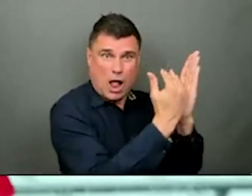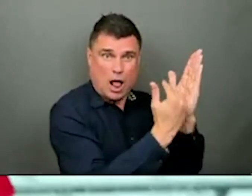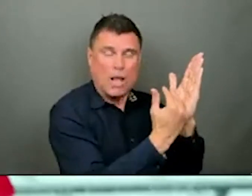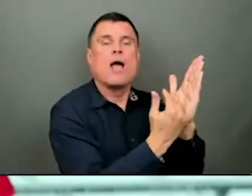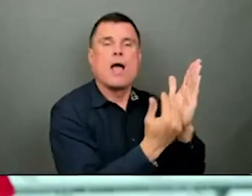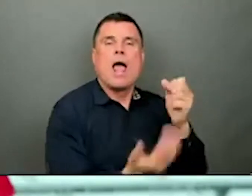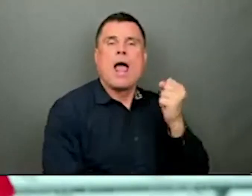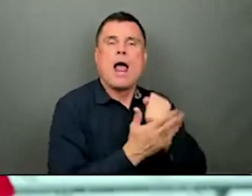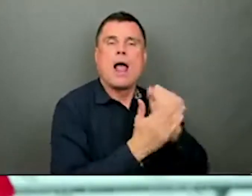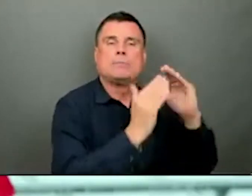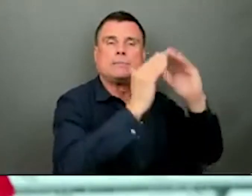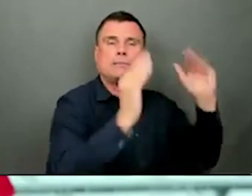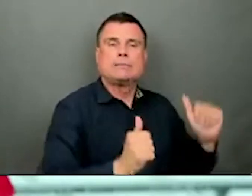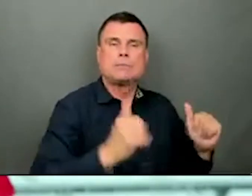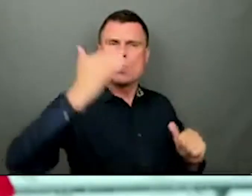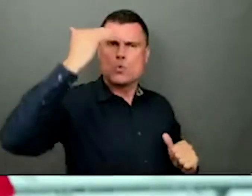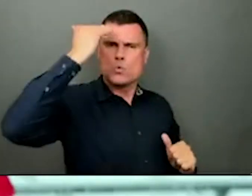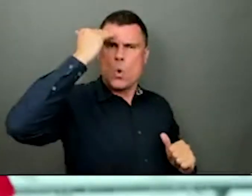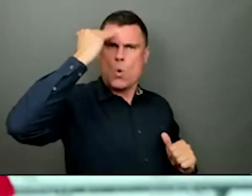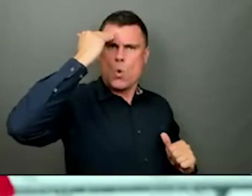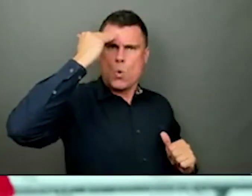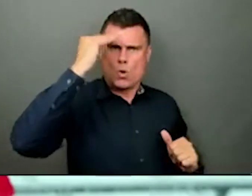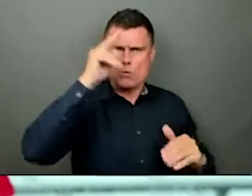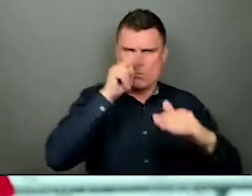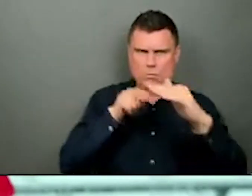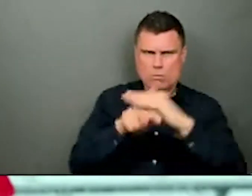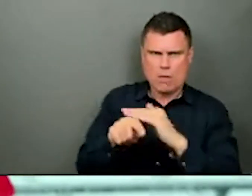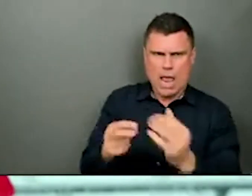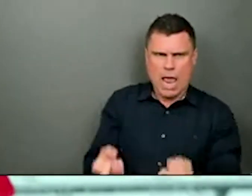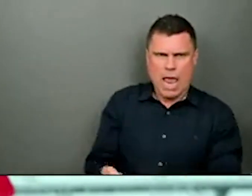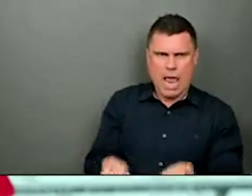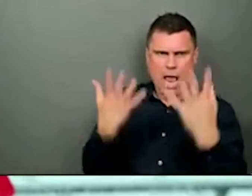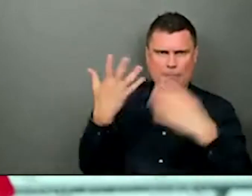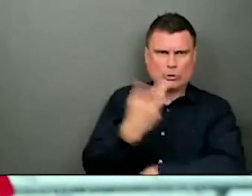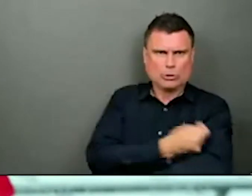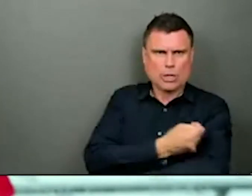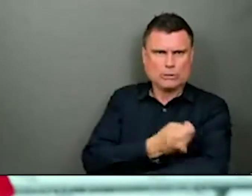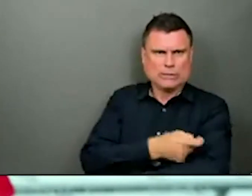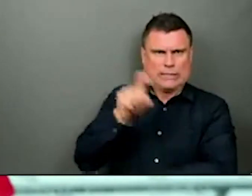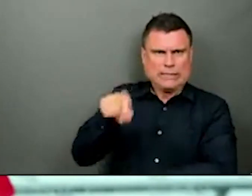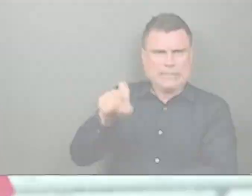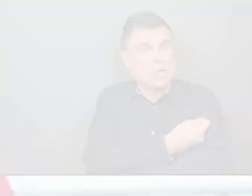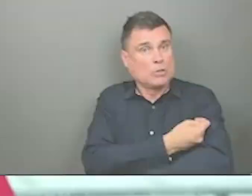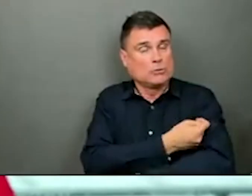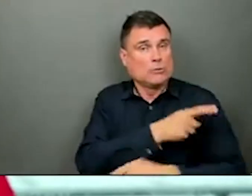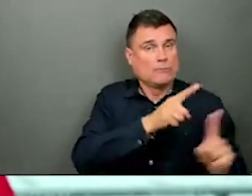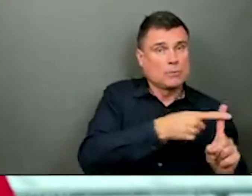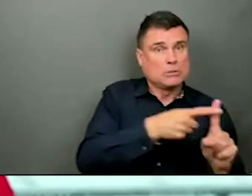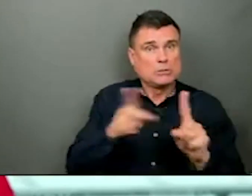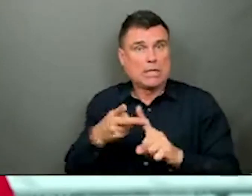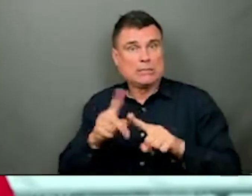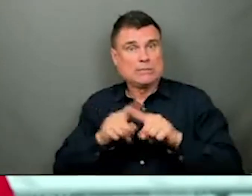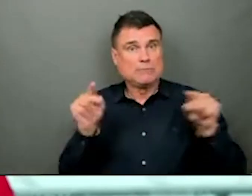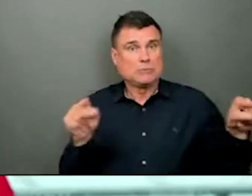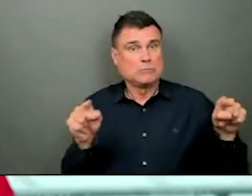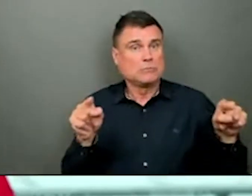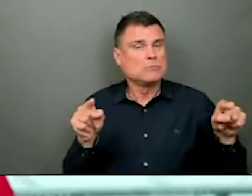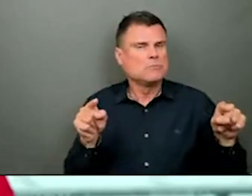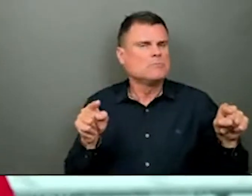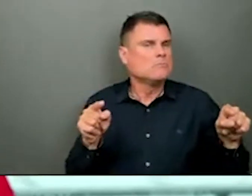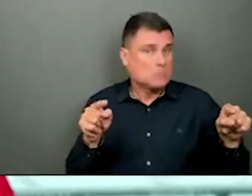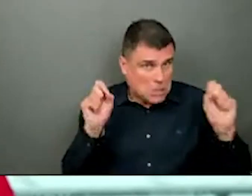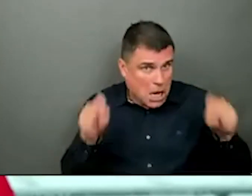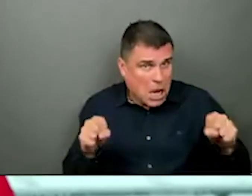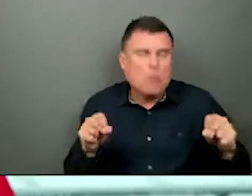how much vaccine we need to send where and how many people we need to have immunizing in different clinics. Just regarding that last